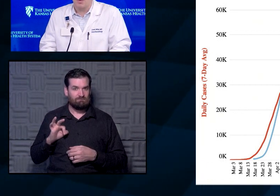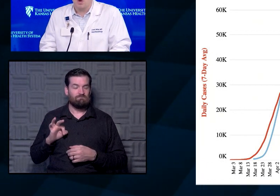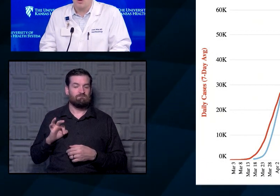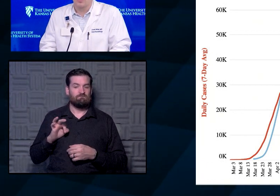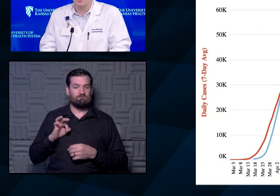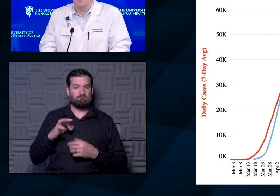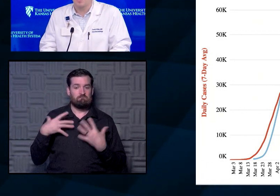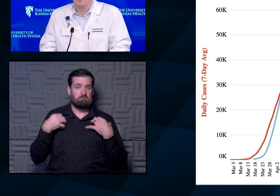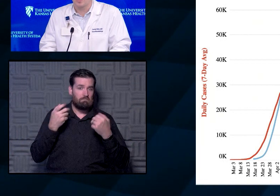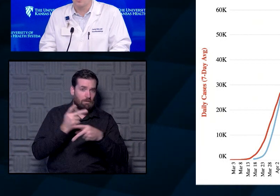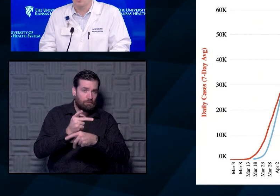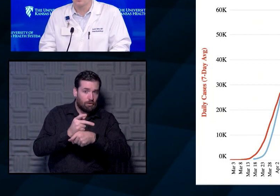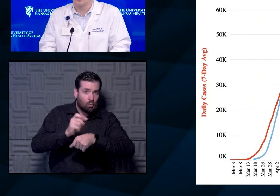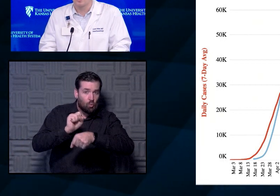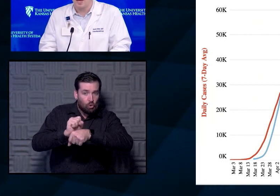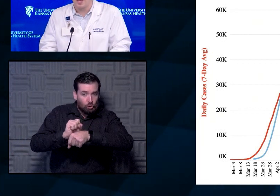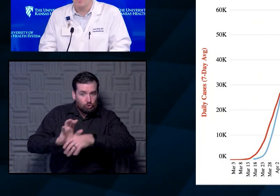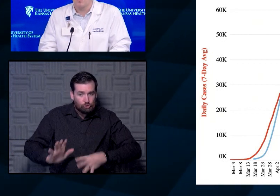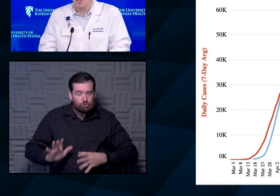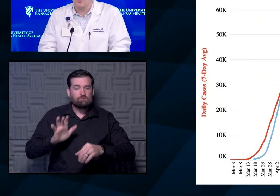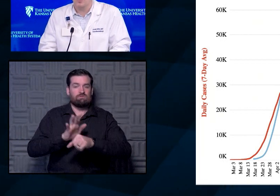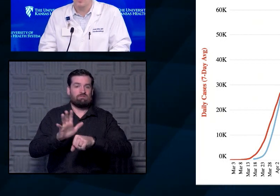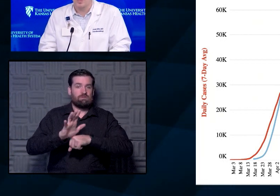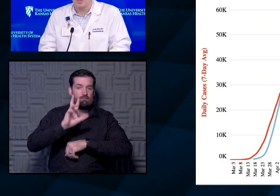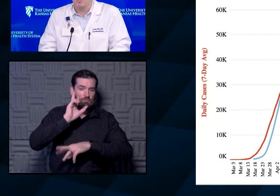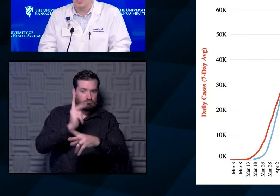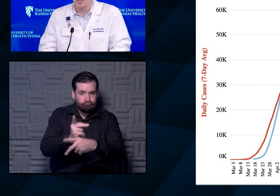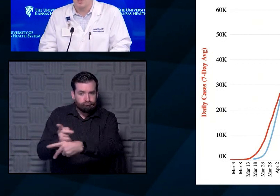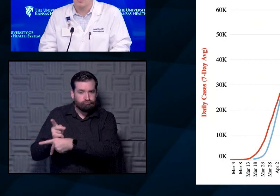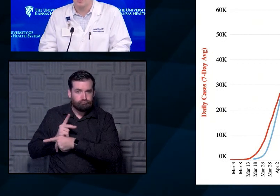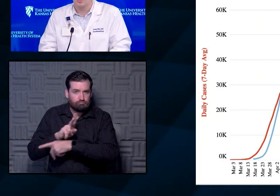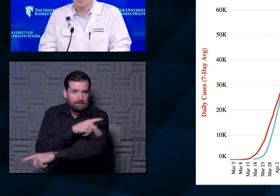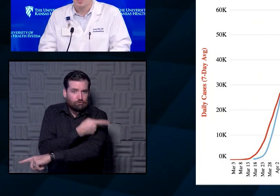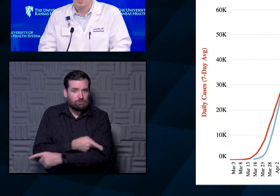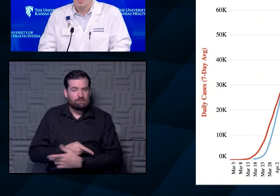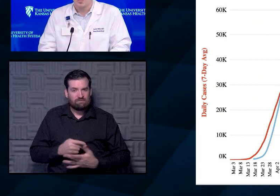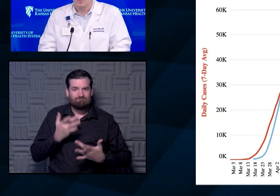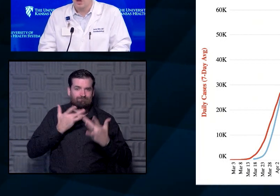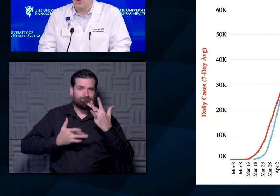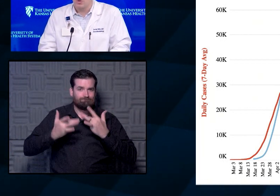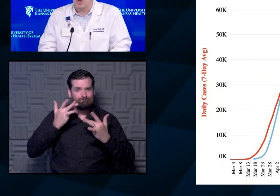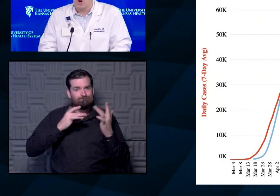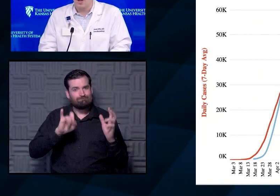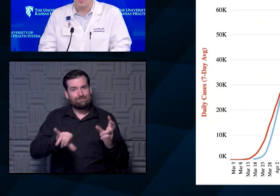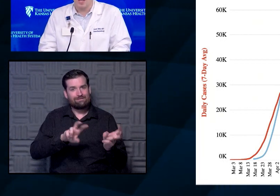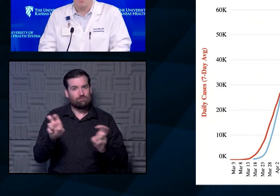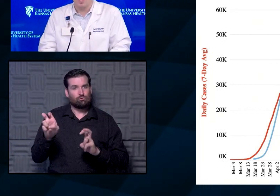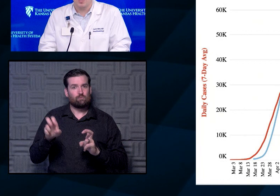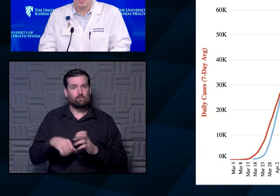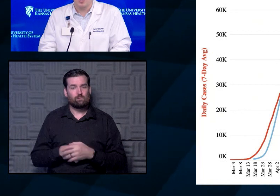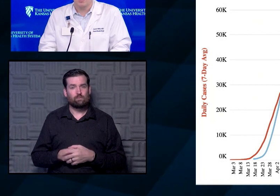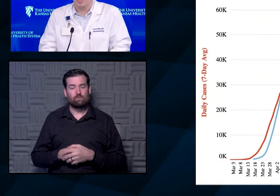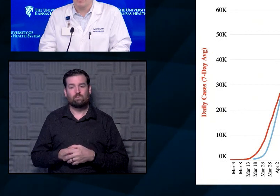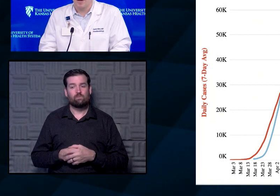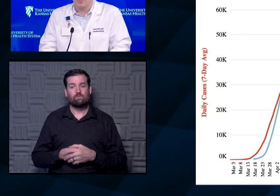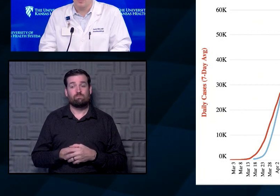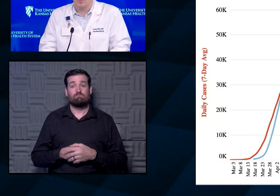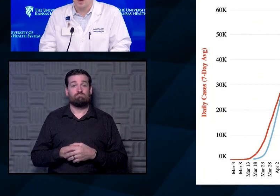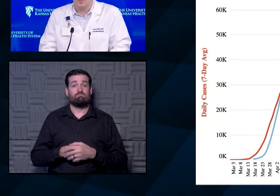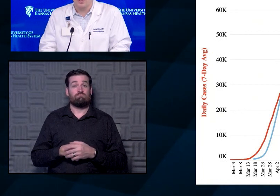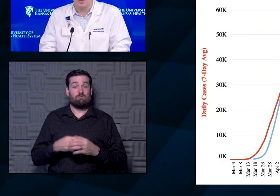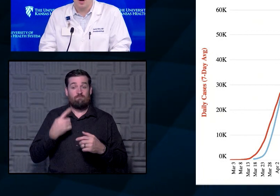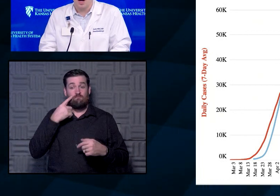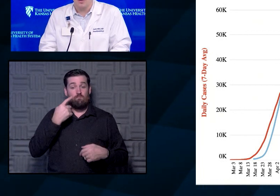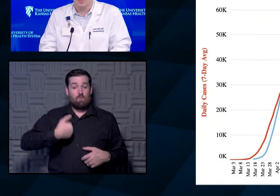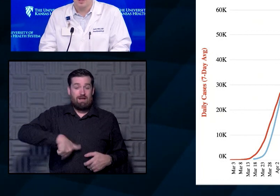to have healthcare workers, enough healthcare workers to take care of the patients that need to be in the hospital, is an issue. While it's not been a limiting factor